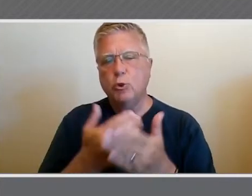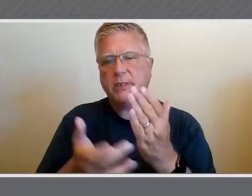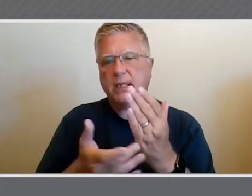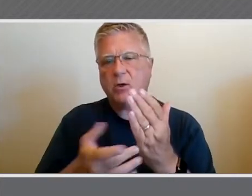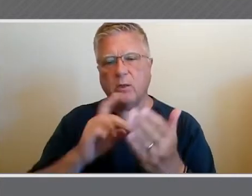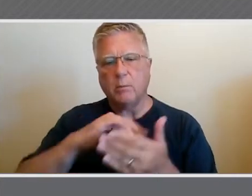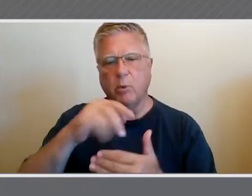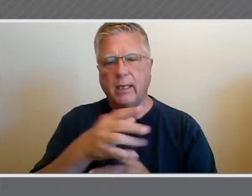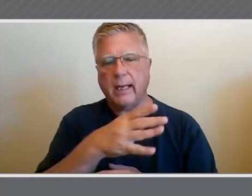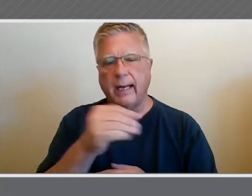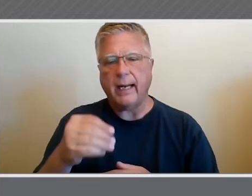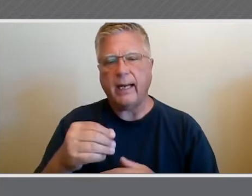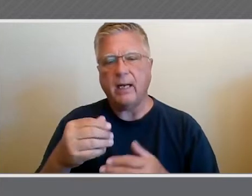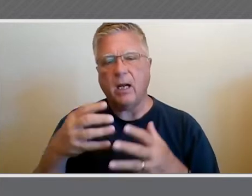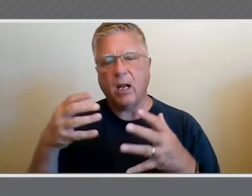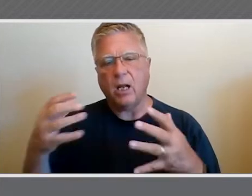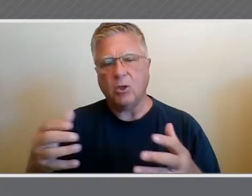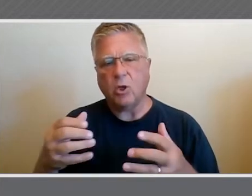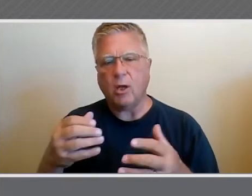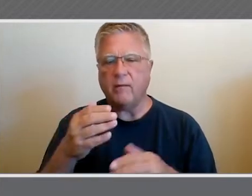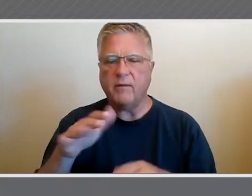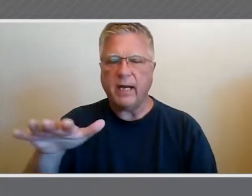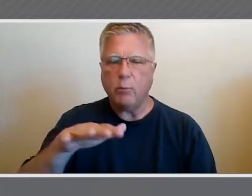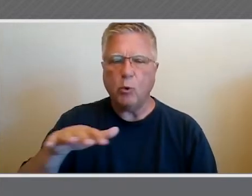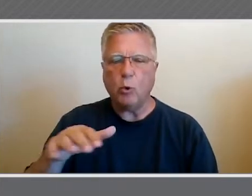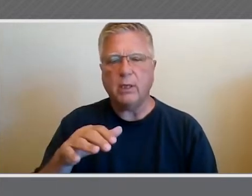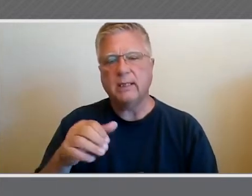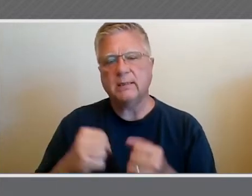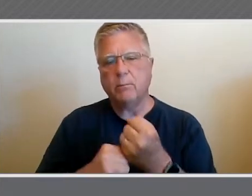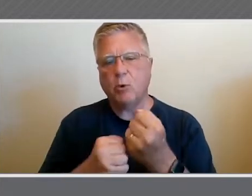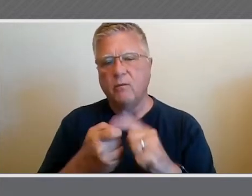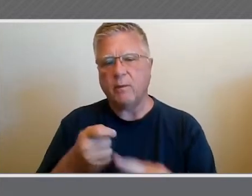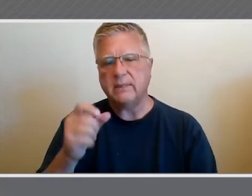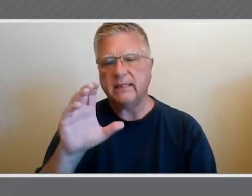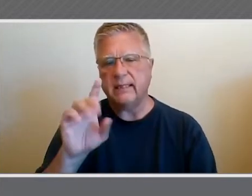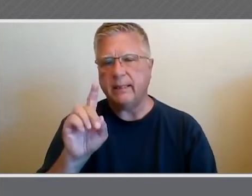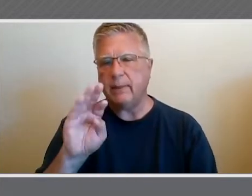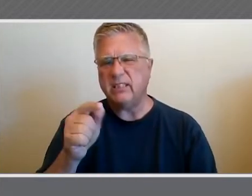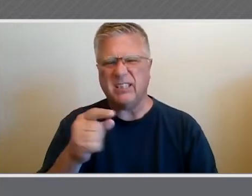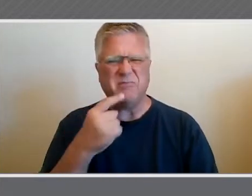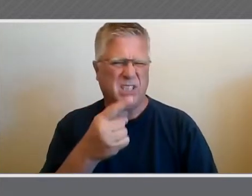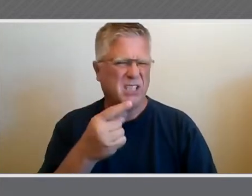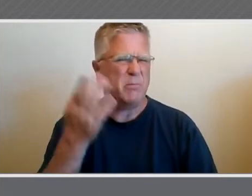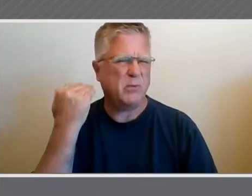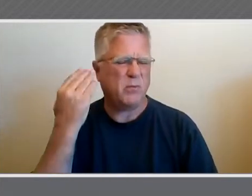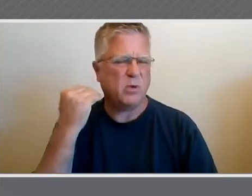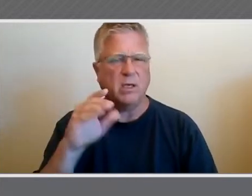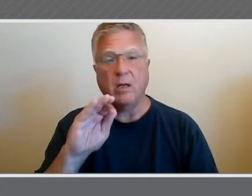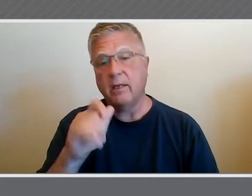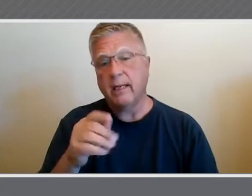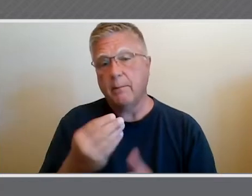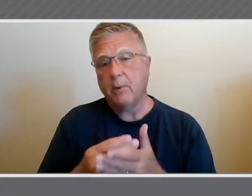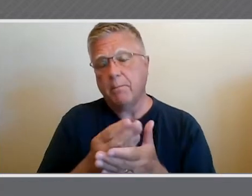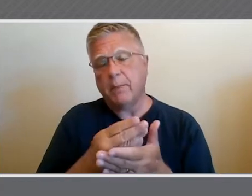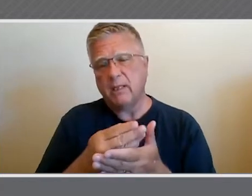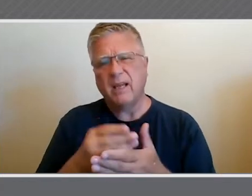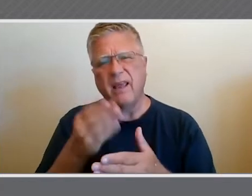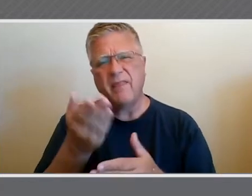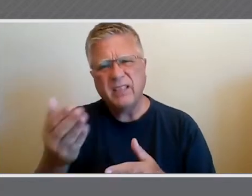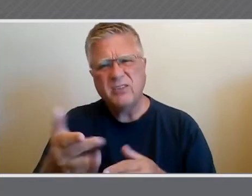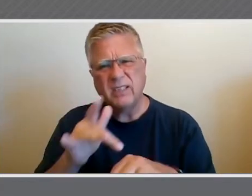support from CDBG, which I mentioned earlier. So the capital budget is really, tangible things that